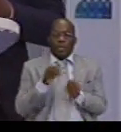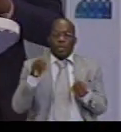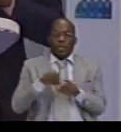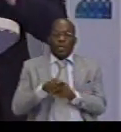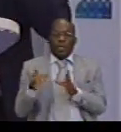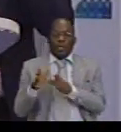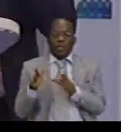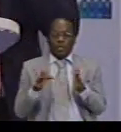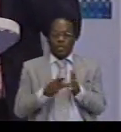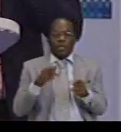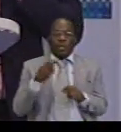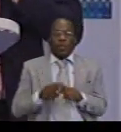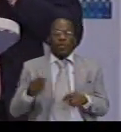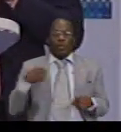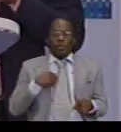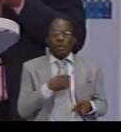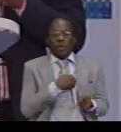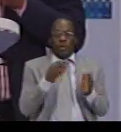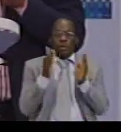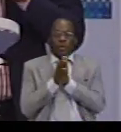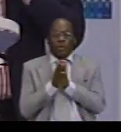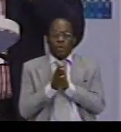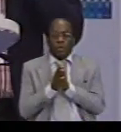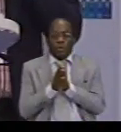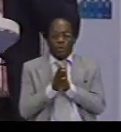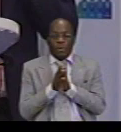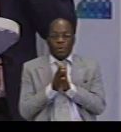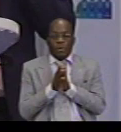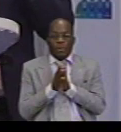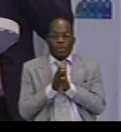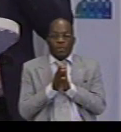In Jesus' name we pray.